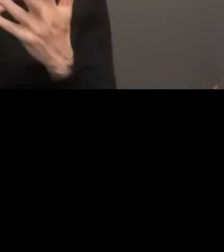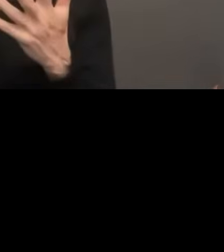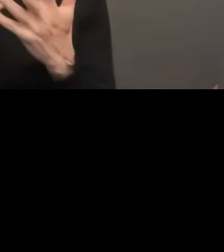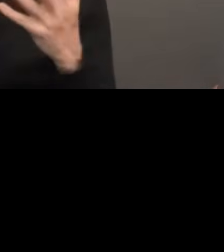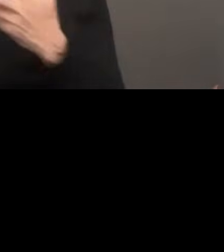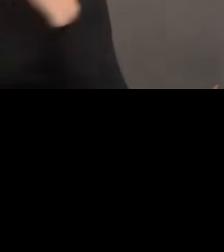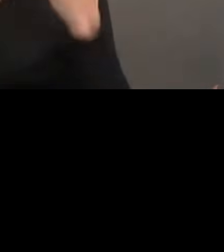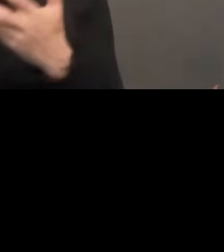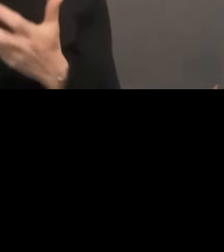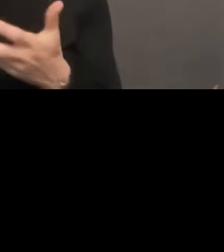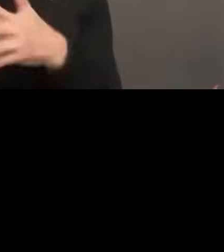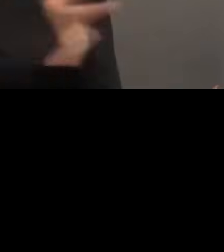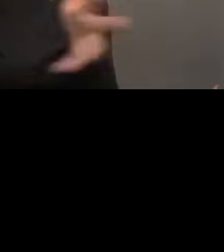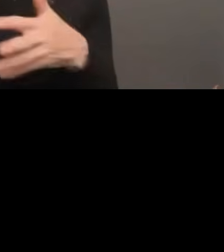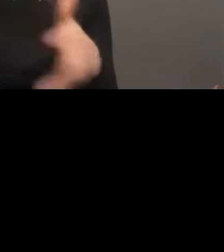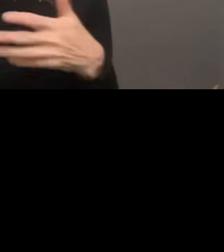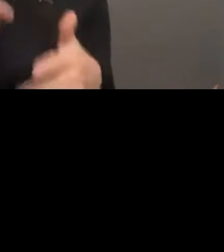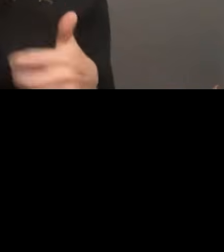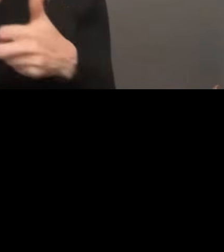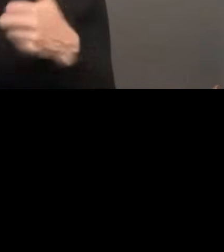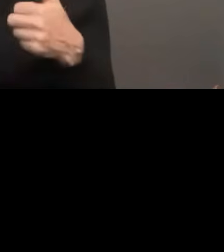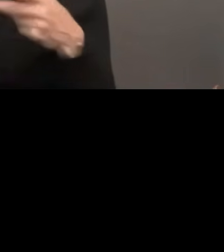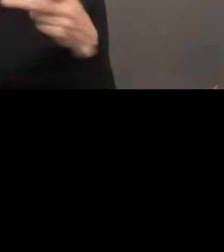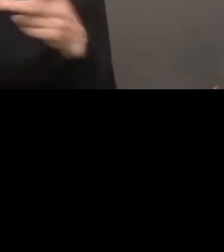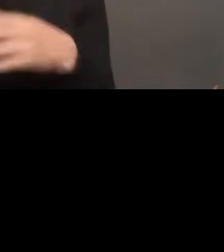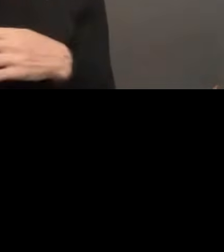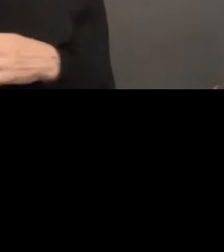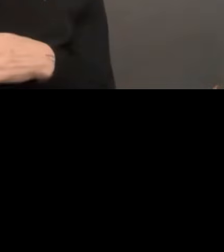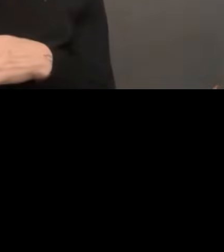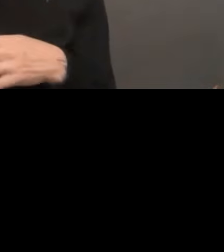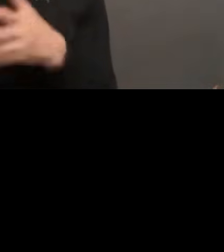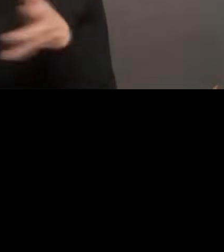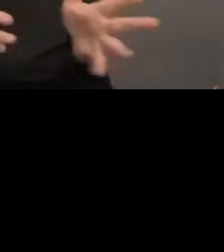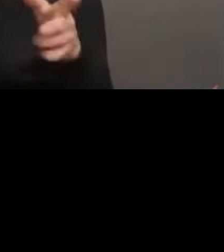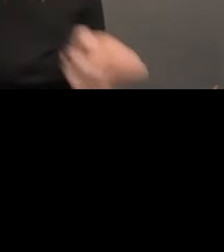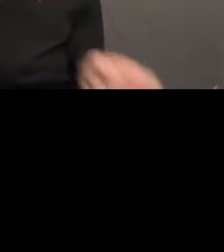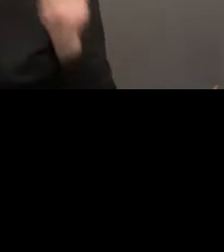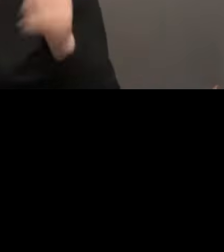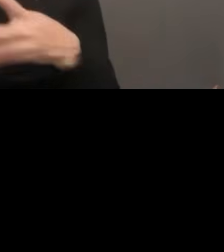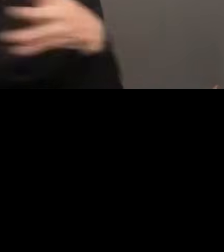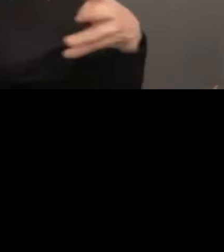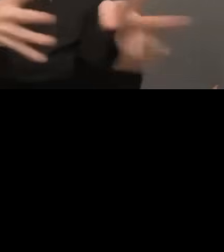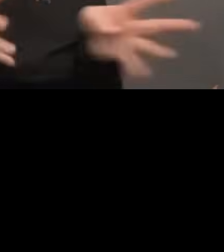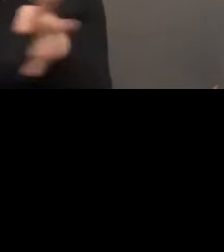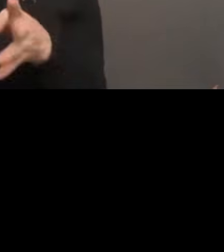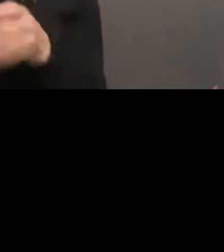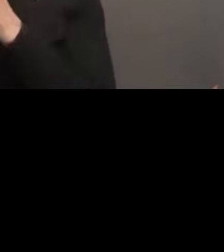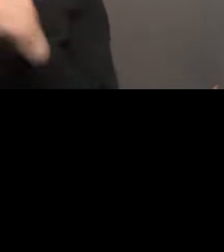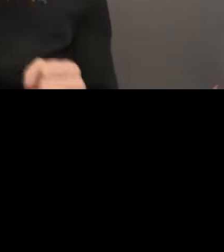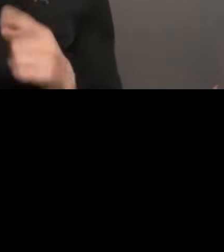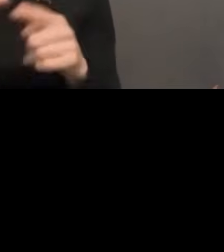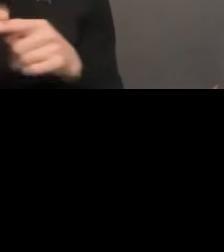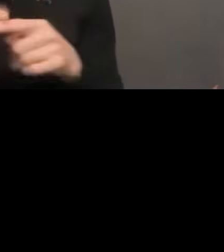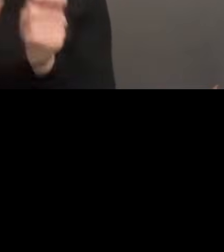very difficult place to navigate with winds that change, winds that blow strong and change quickly. There were days we were